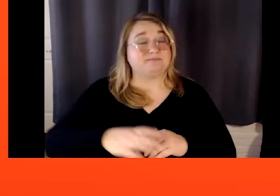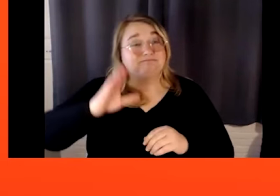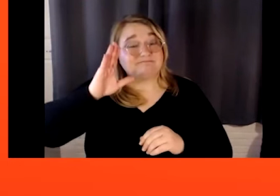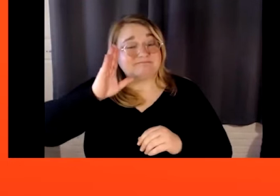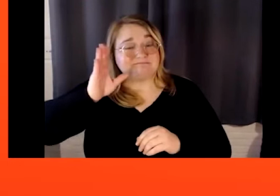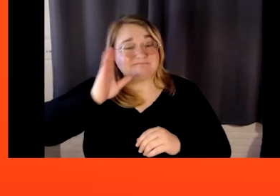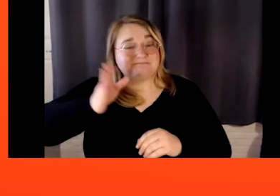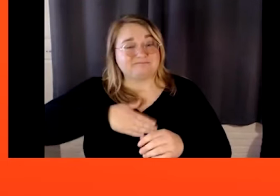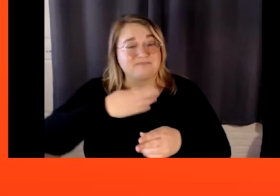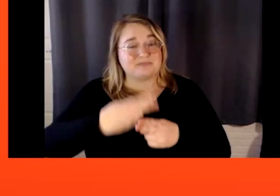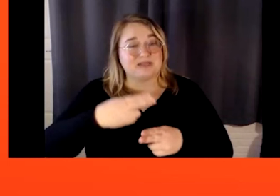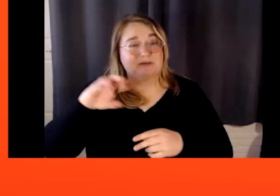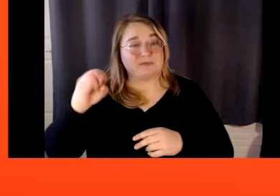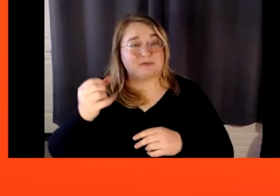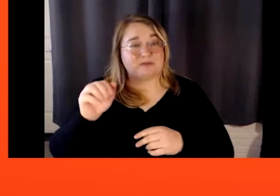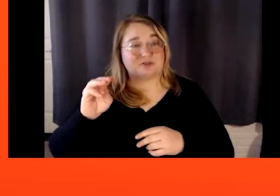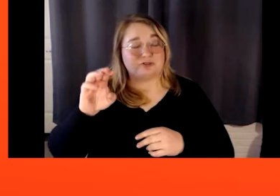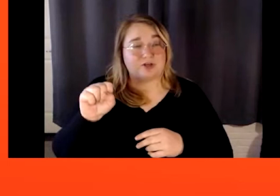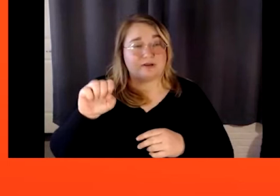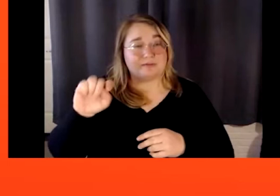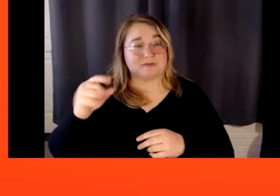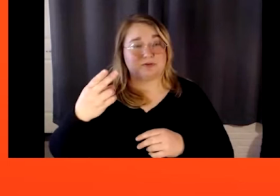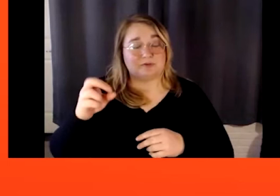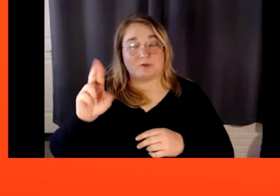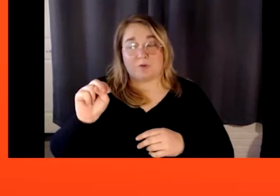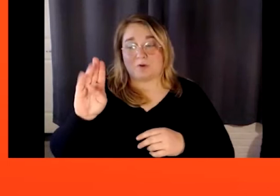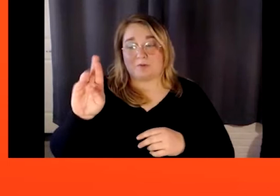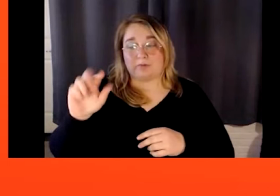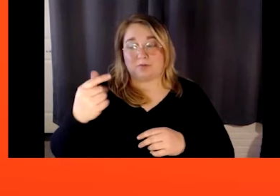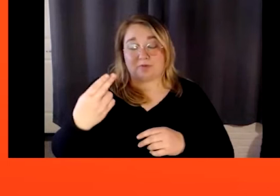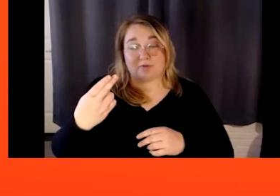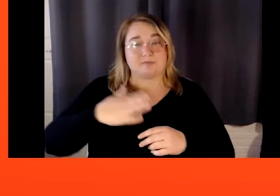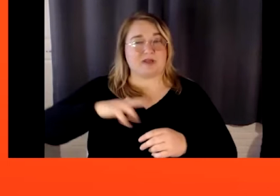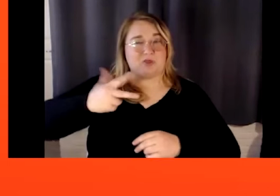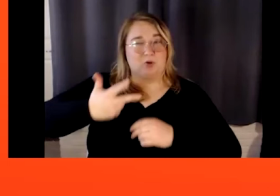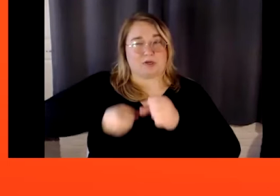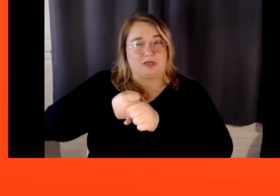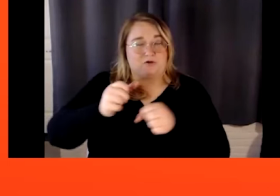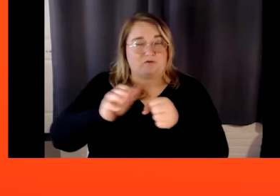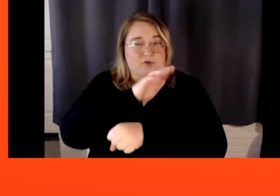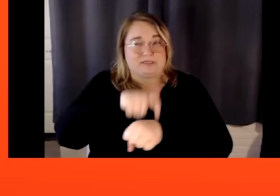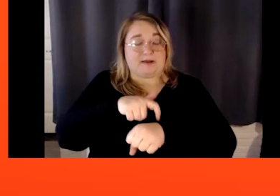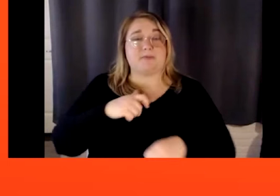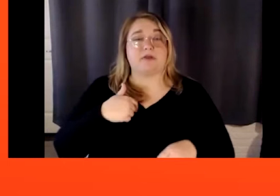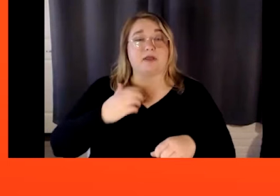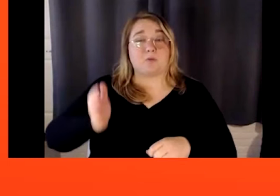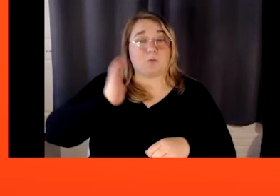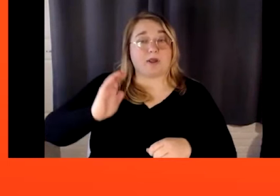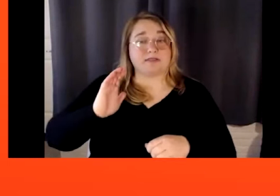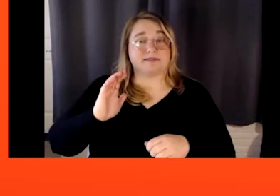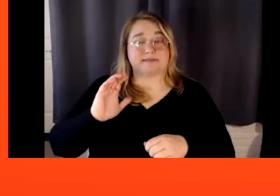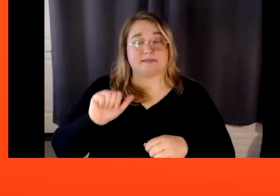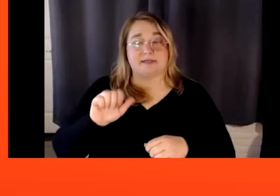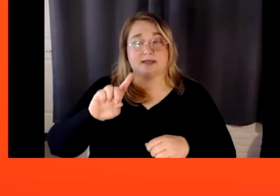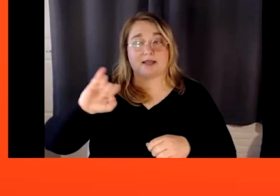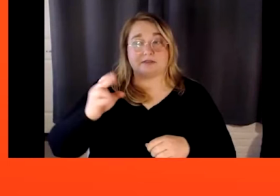Everyone, my name is James Thornburg. This is my third year full-time here at Flex City. I was part of an adjunct in